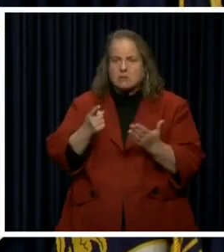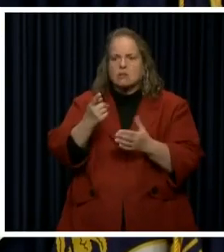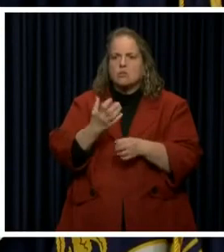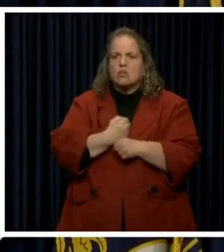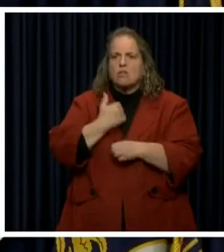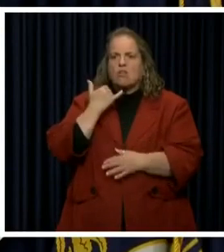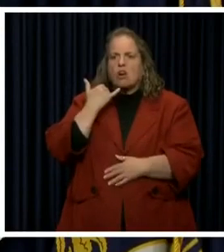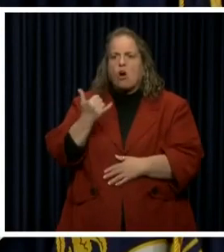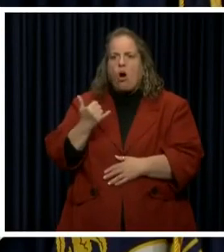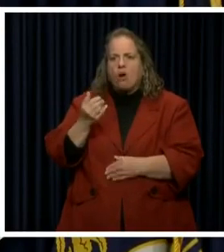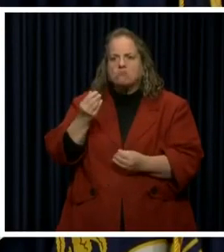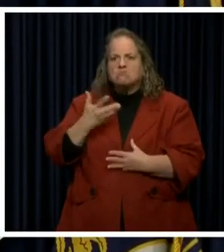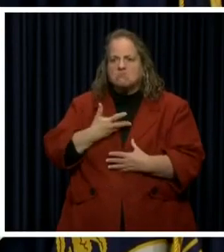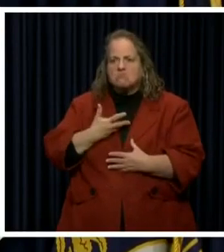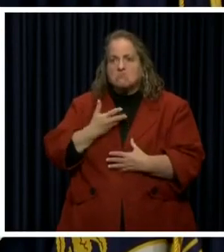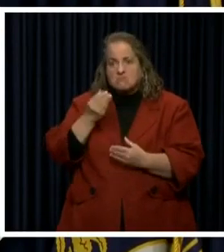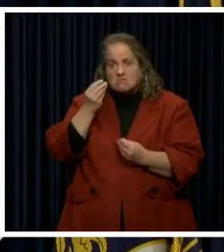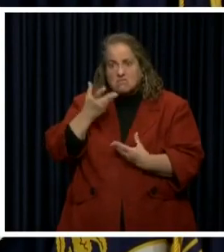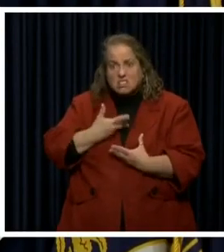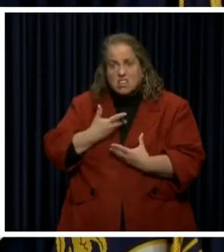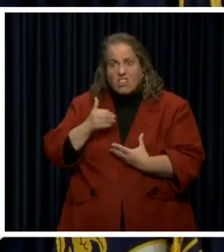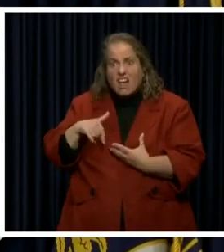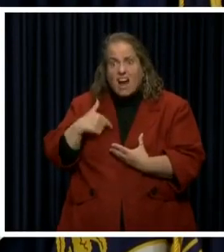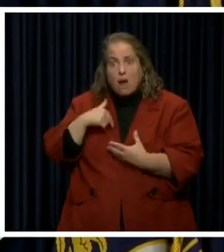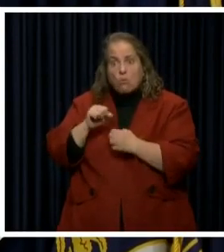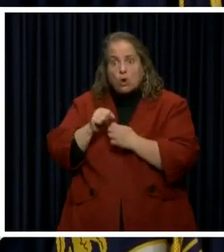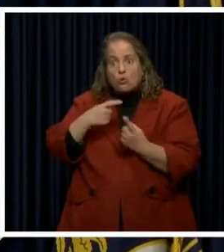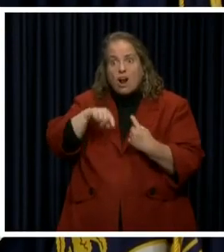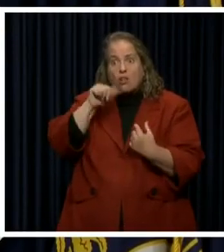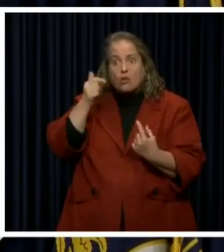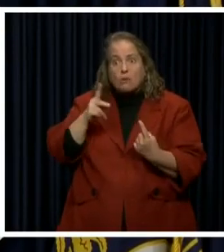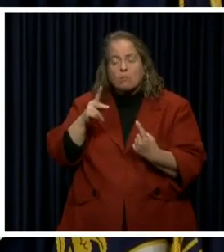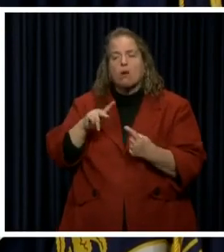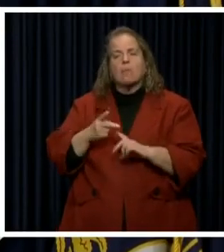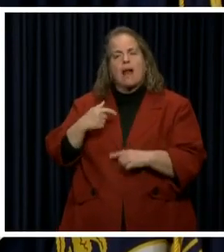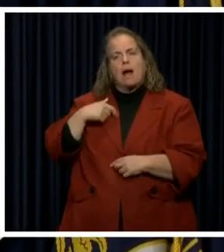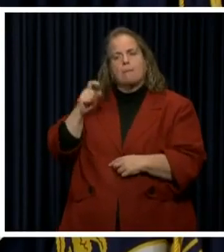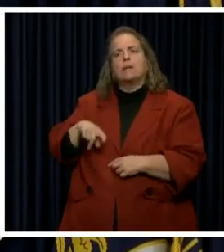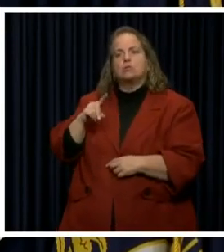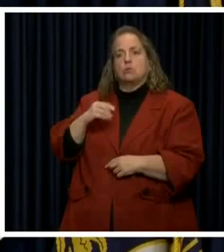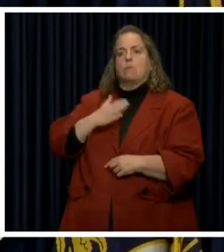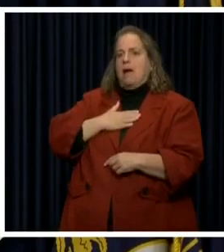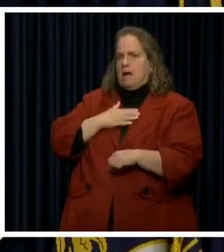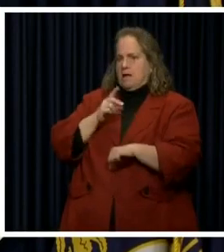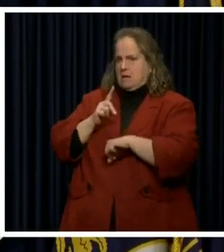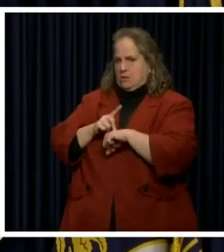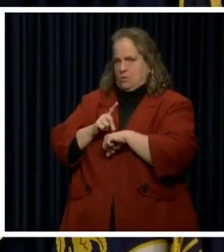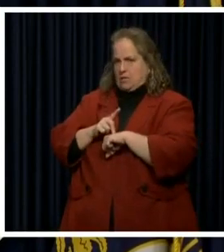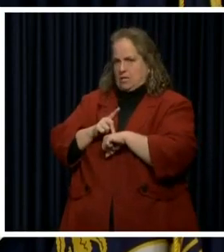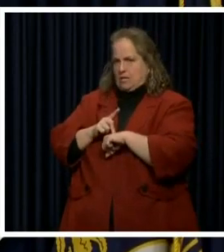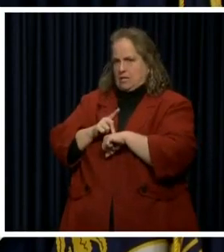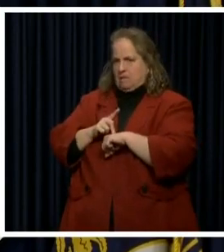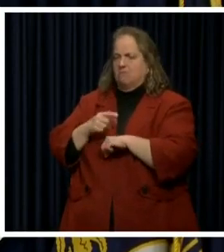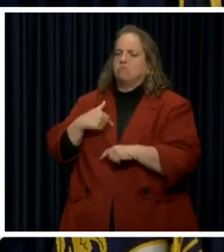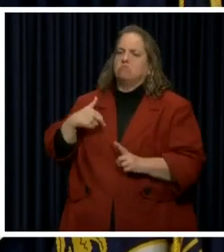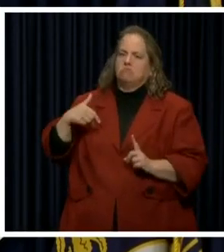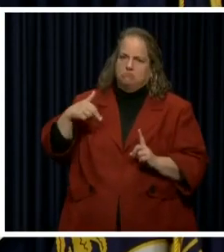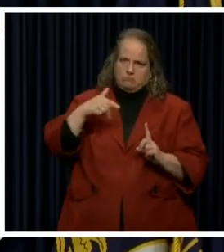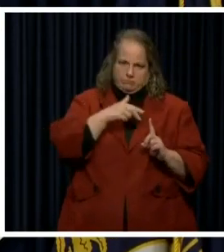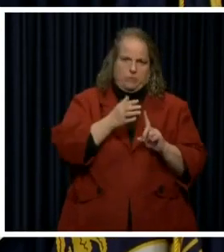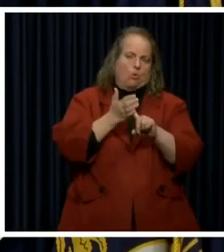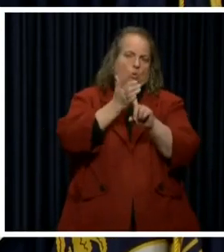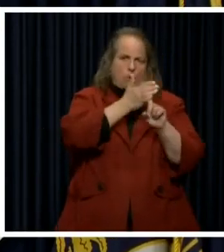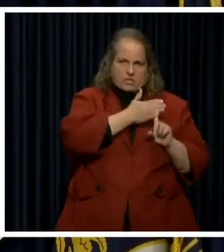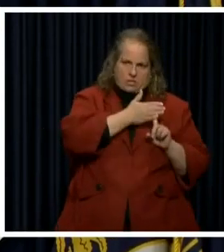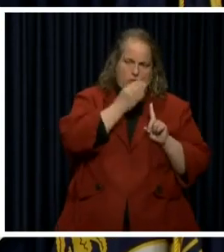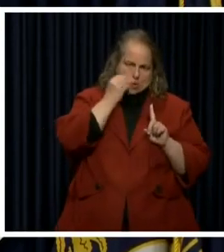first. And the question is, will you step up and do your duty, understanding that by not doing it, you could otherwise be